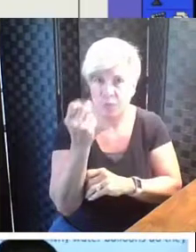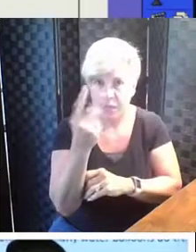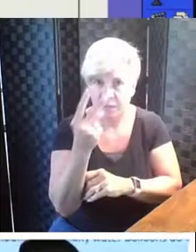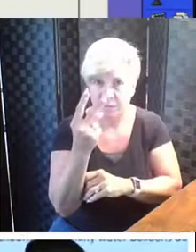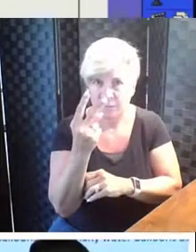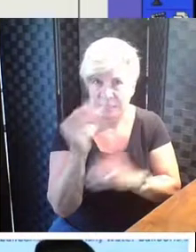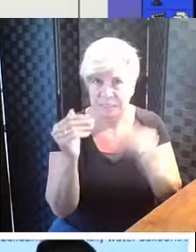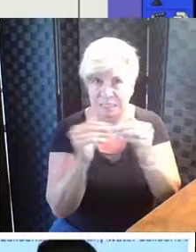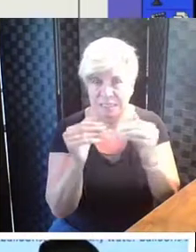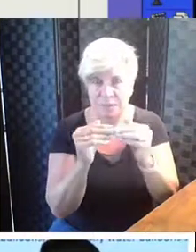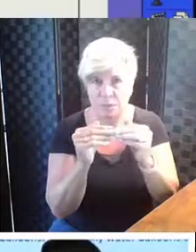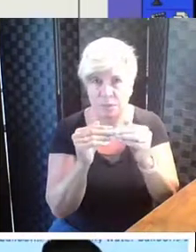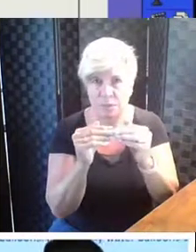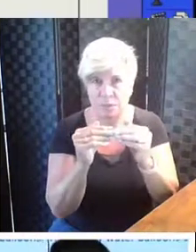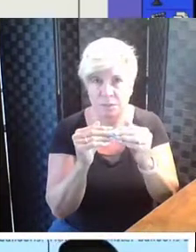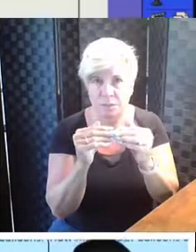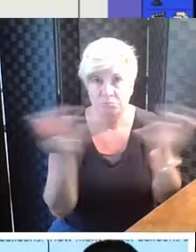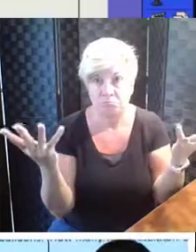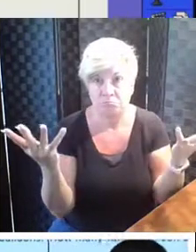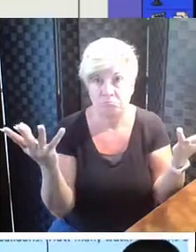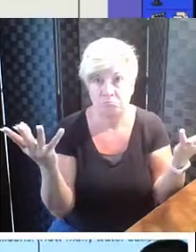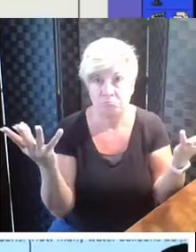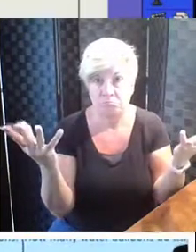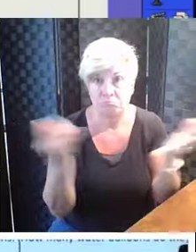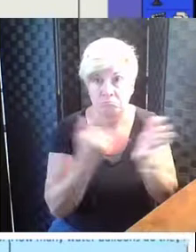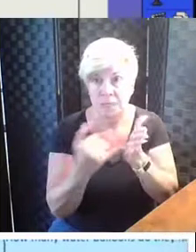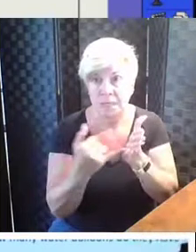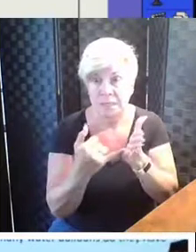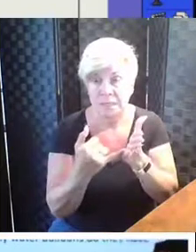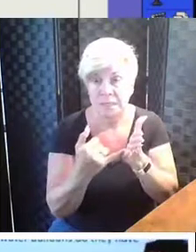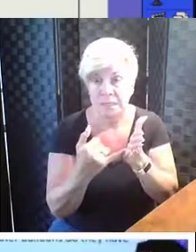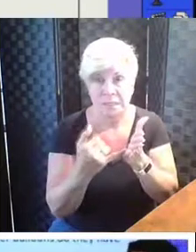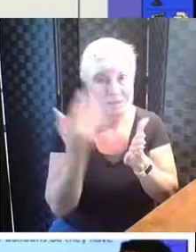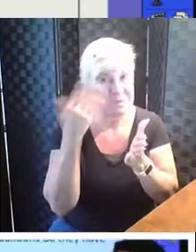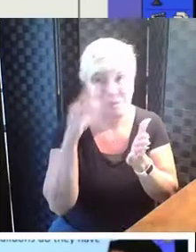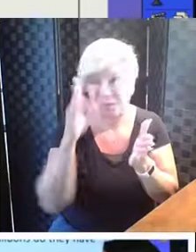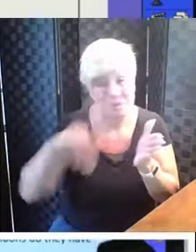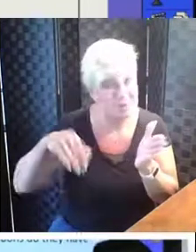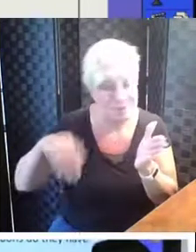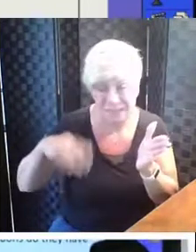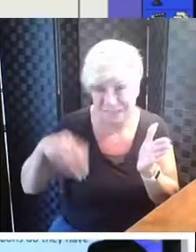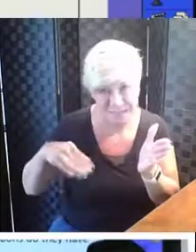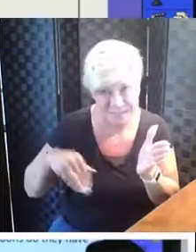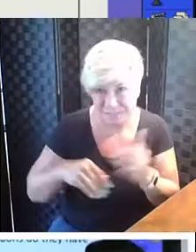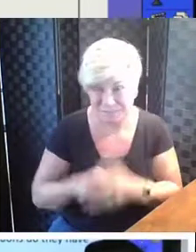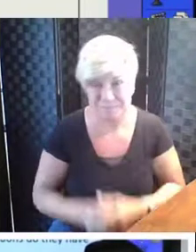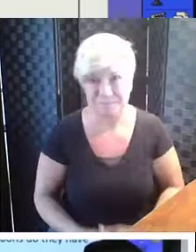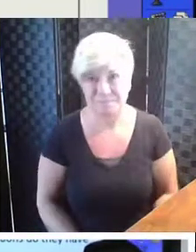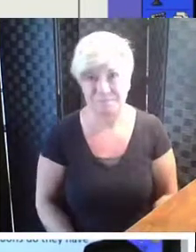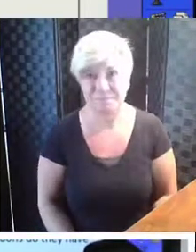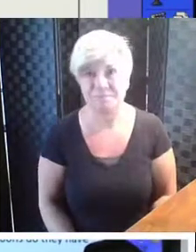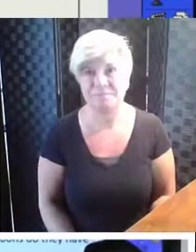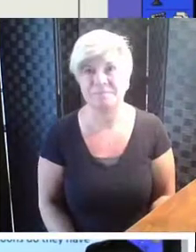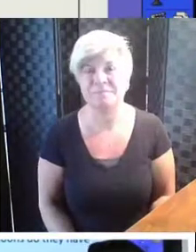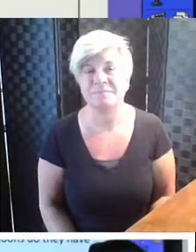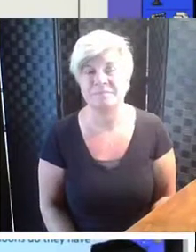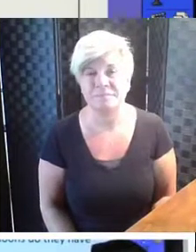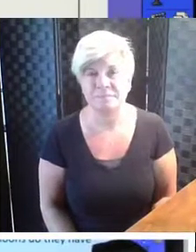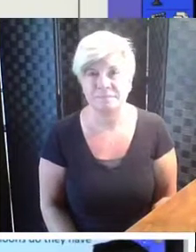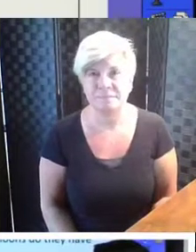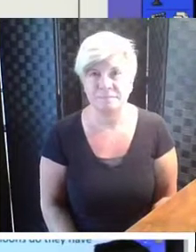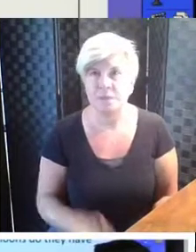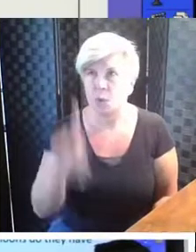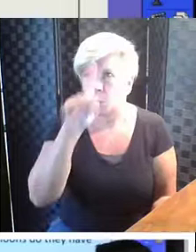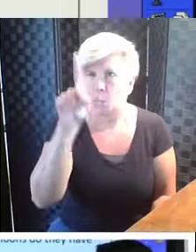plus 12 equals, and do we know our whole yet? No, so I'm just going to put a